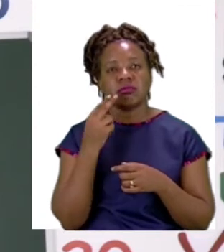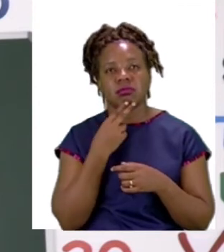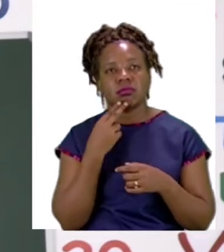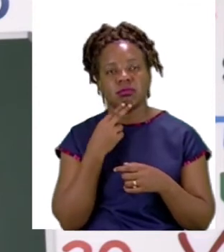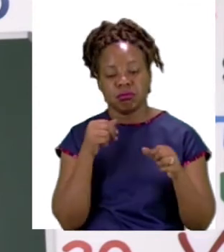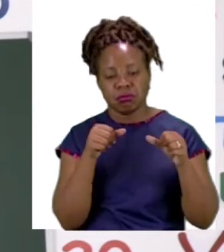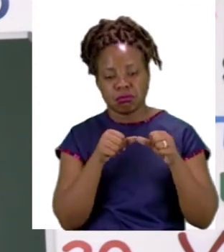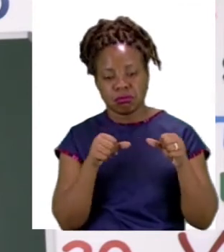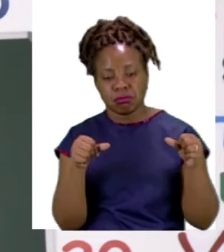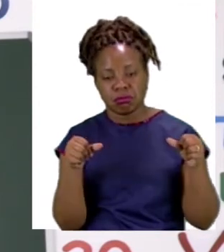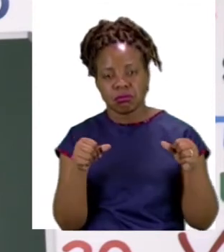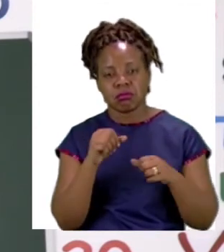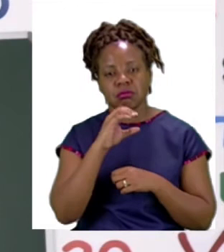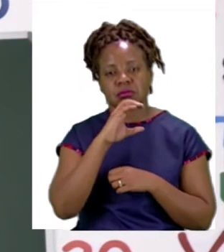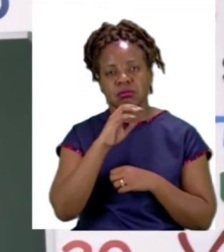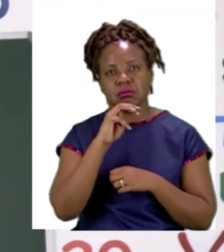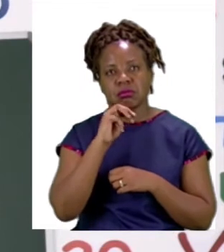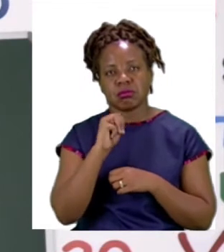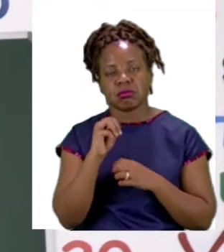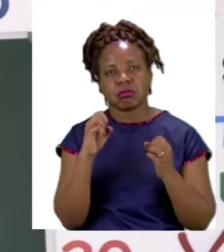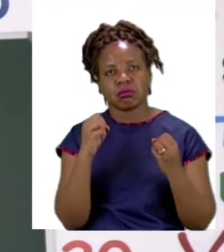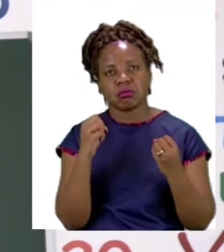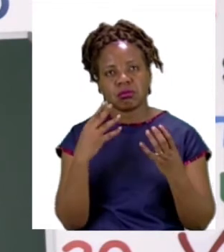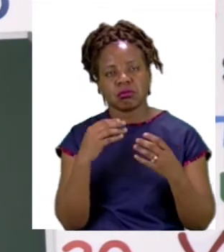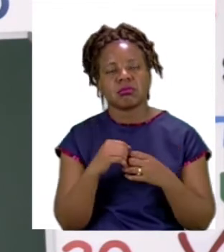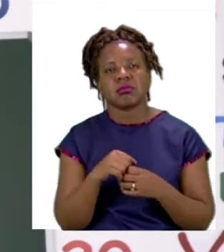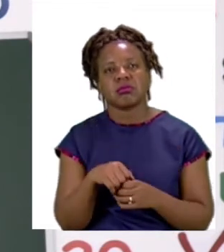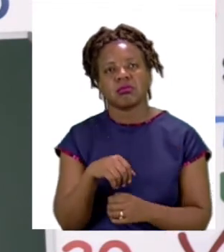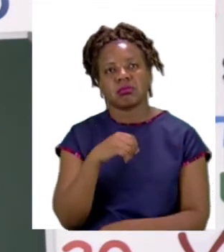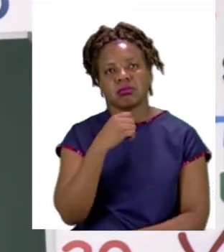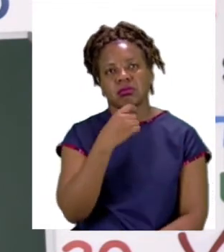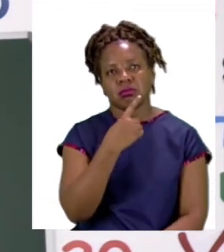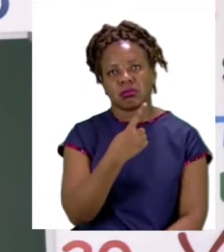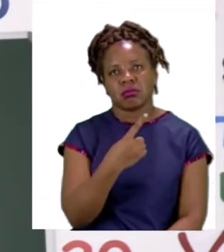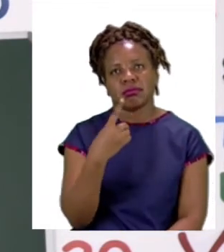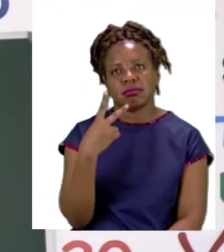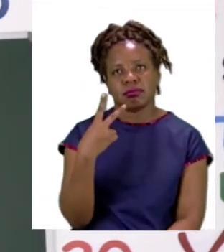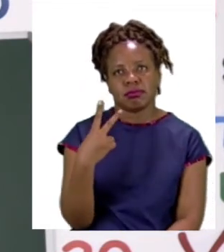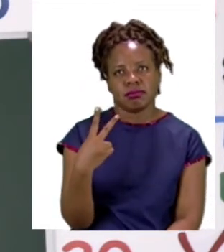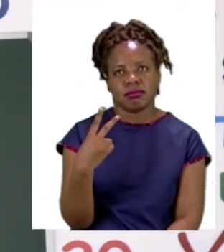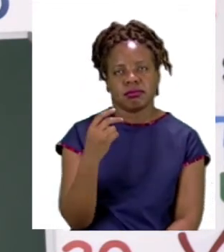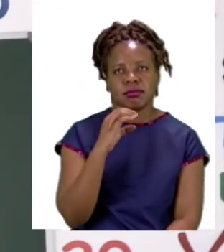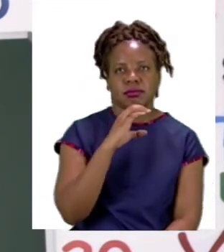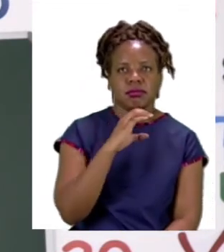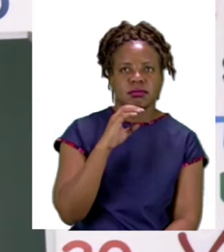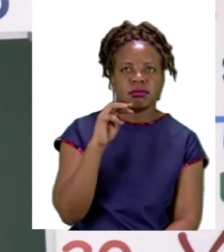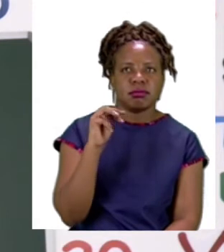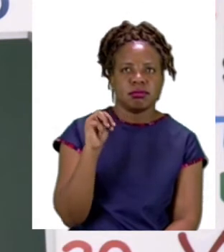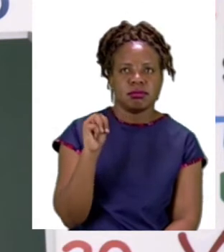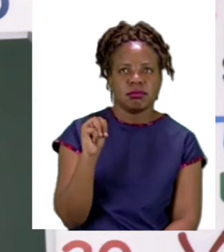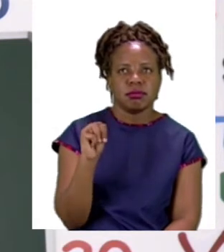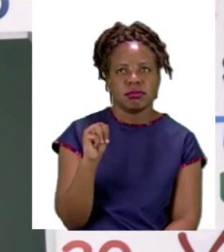same one that's in your book, the same one that's on the board, is 12 centimeters